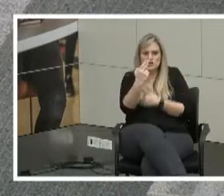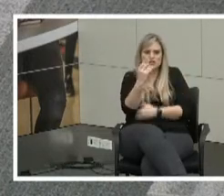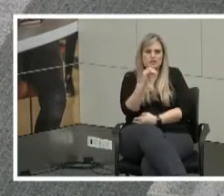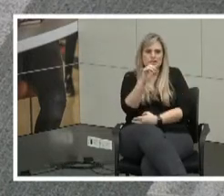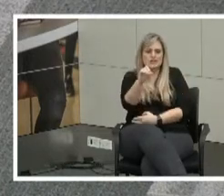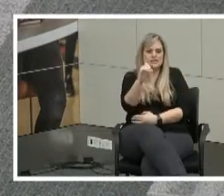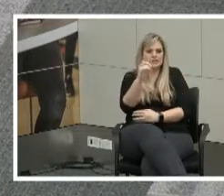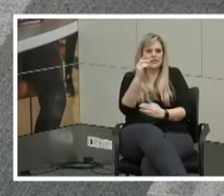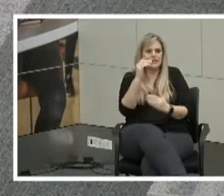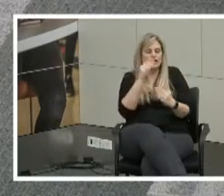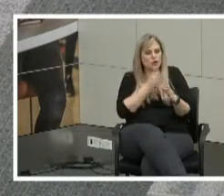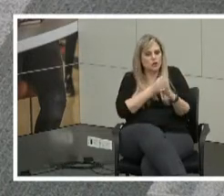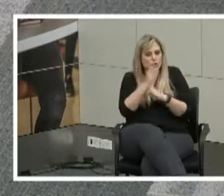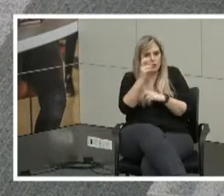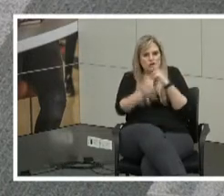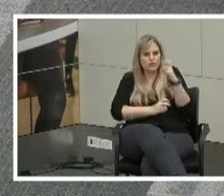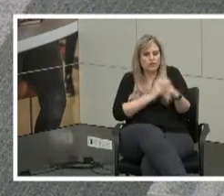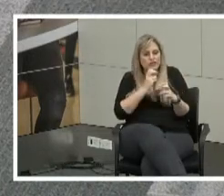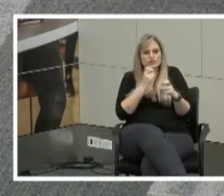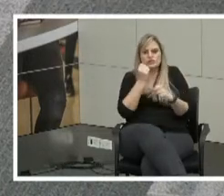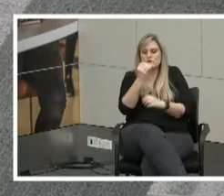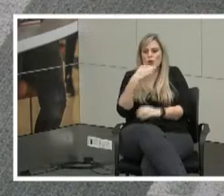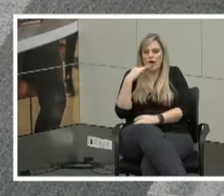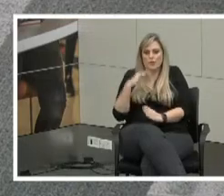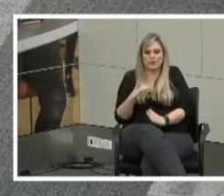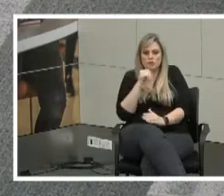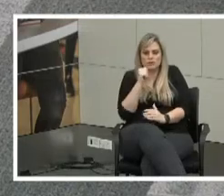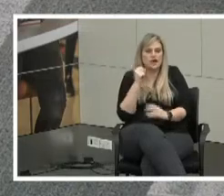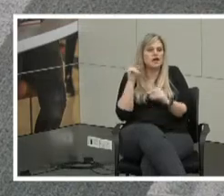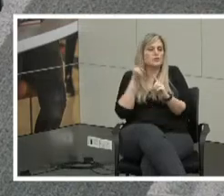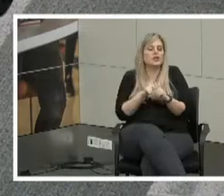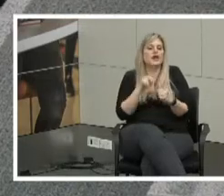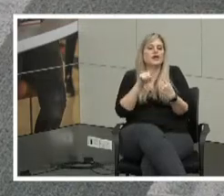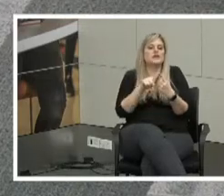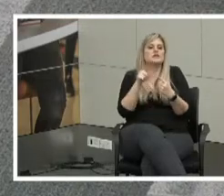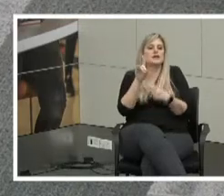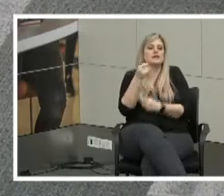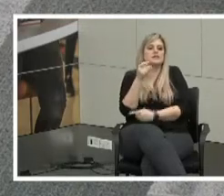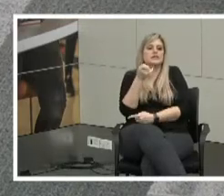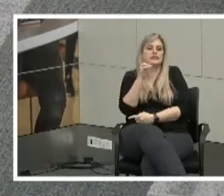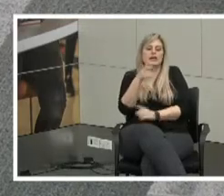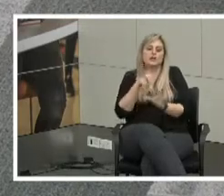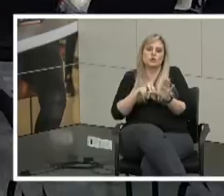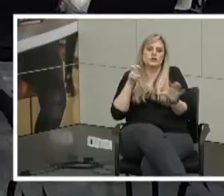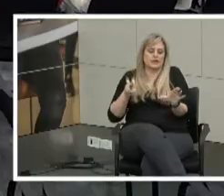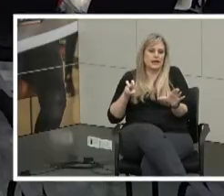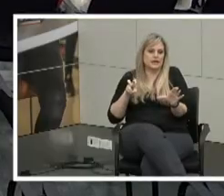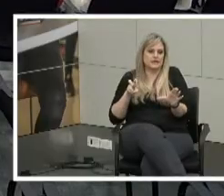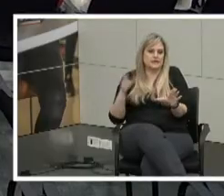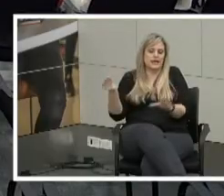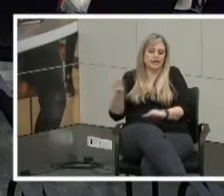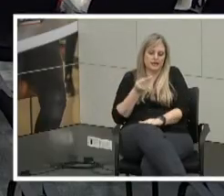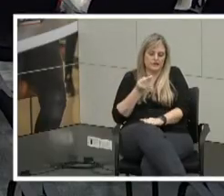career fair so applicants won't apply until this dictator resigns and give us our school district